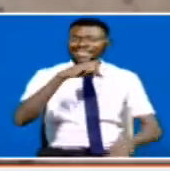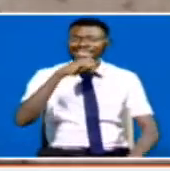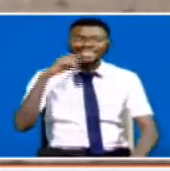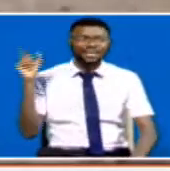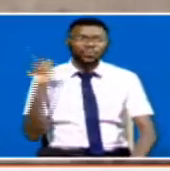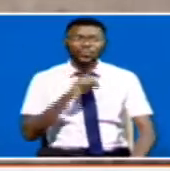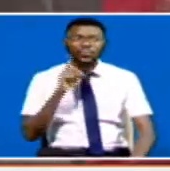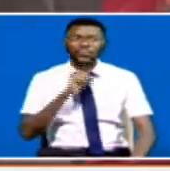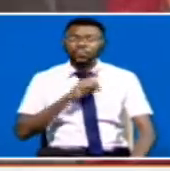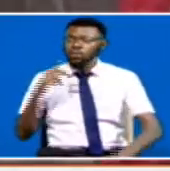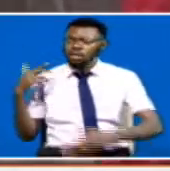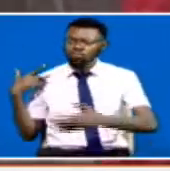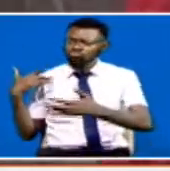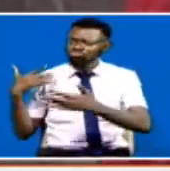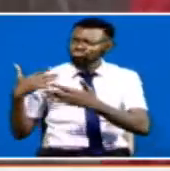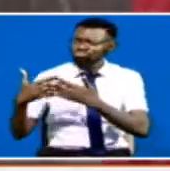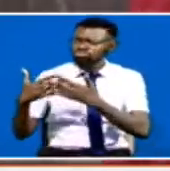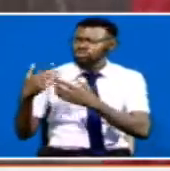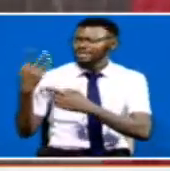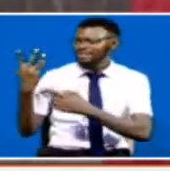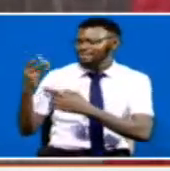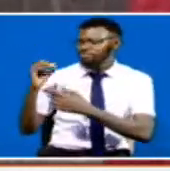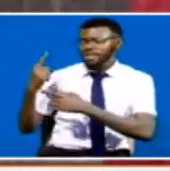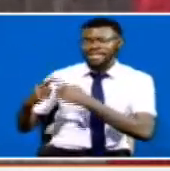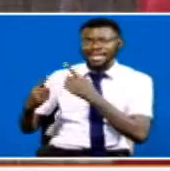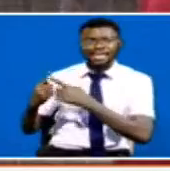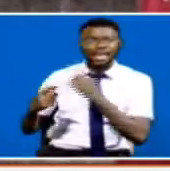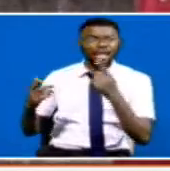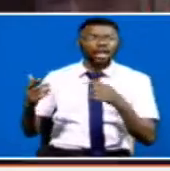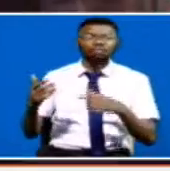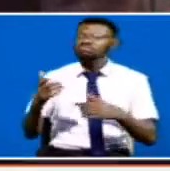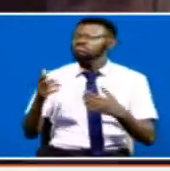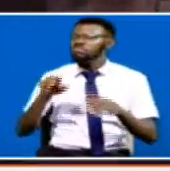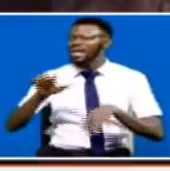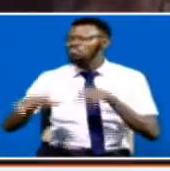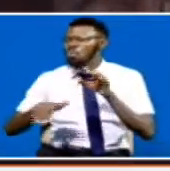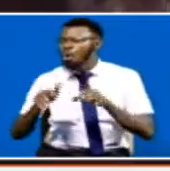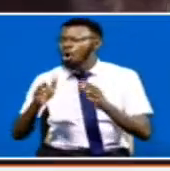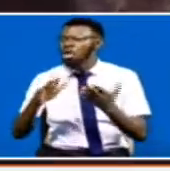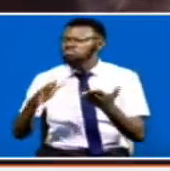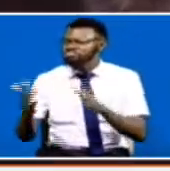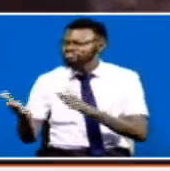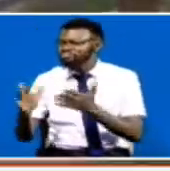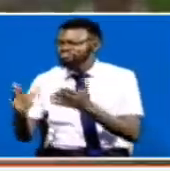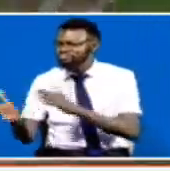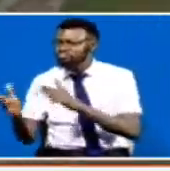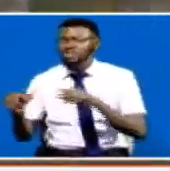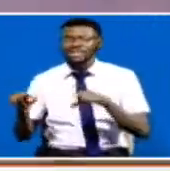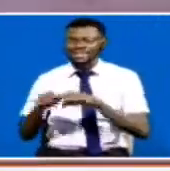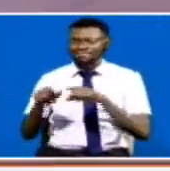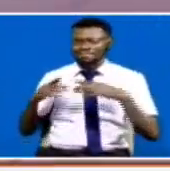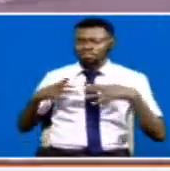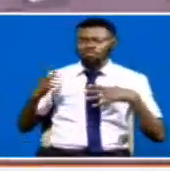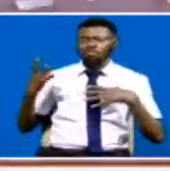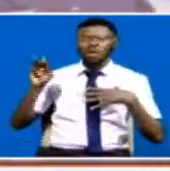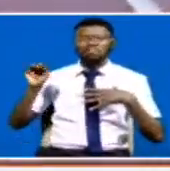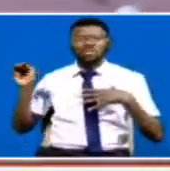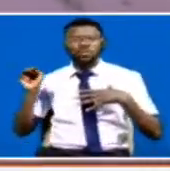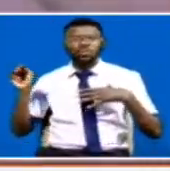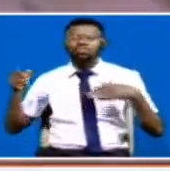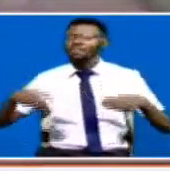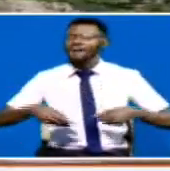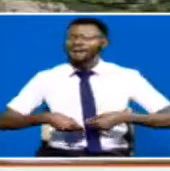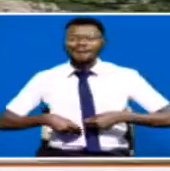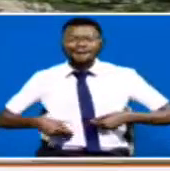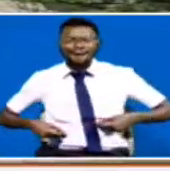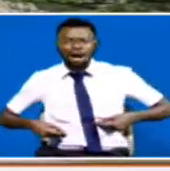40 years, resulting in livelihood loss with over 4 million people facing starvation. Now, El Nino